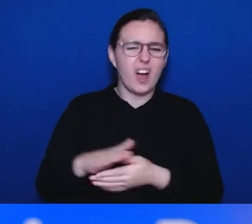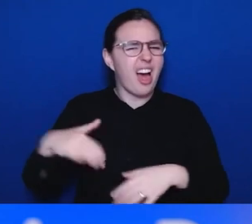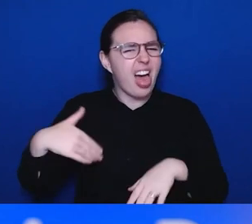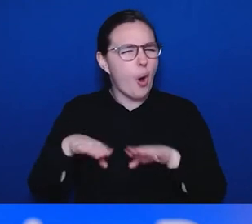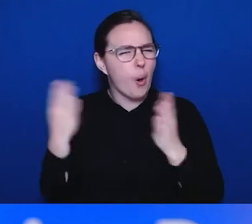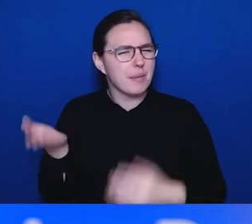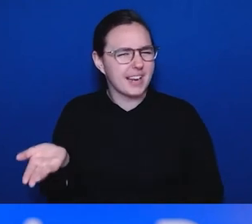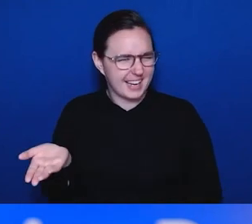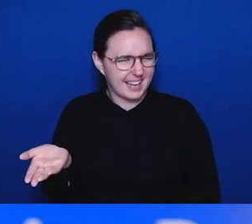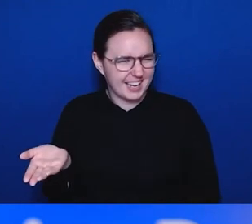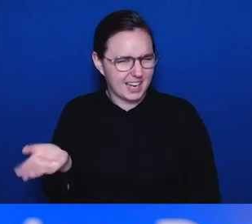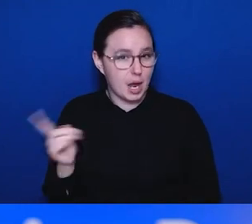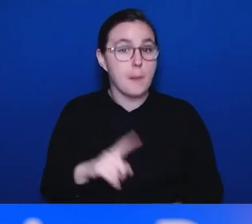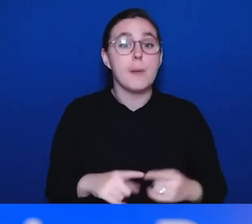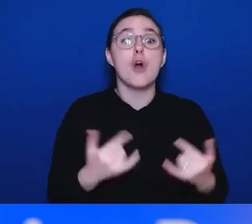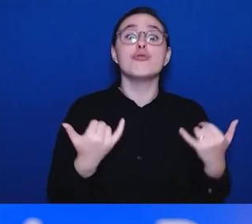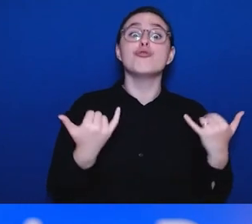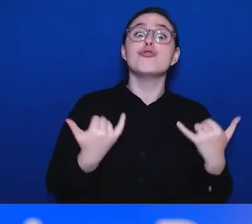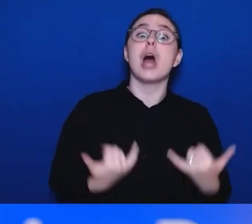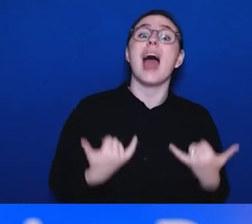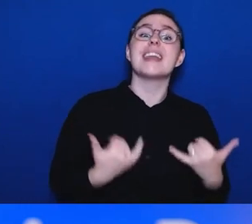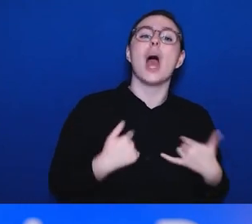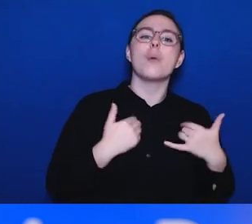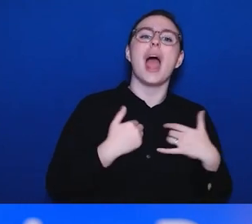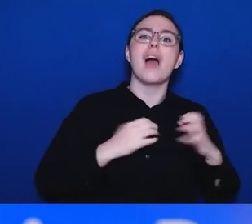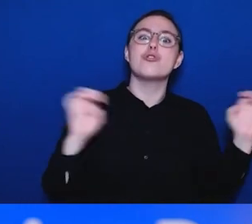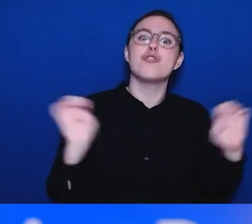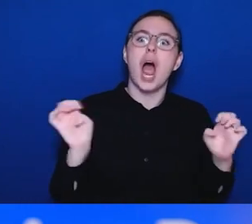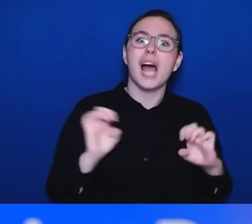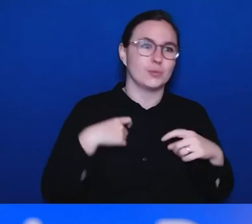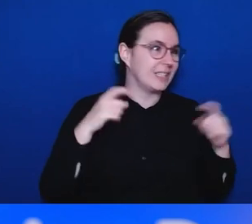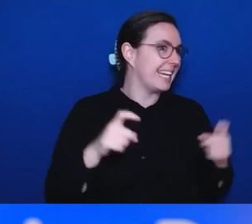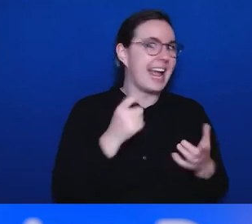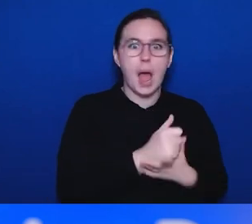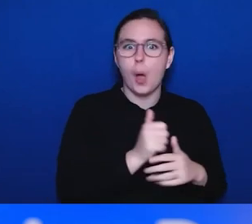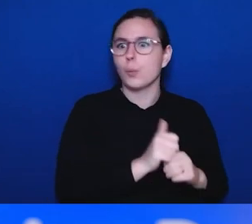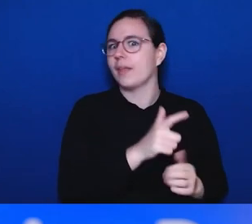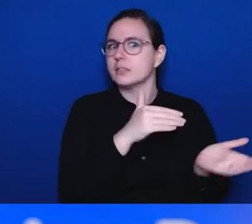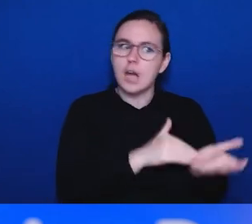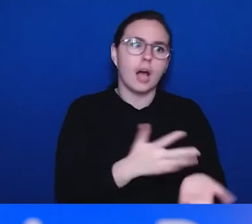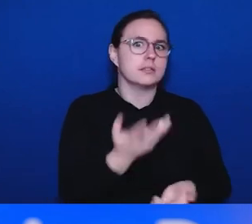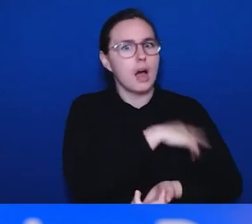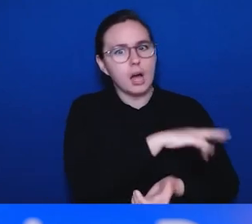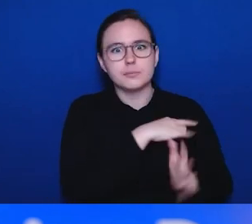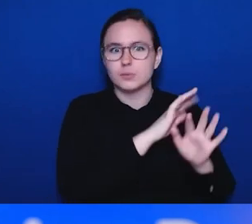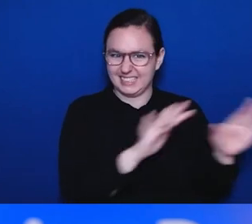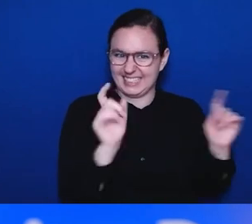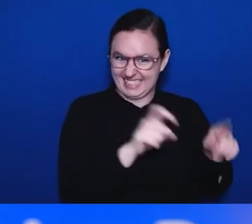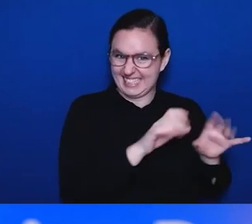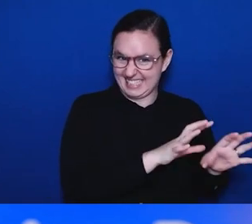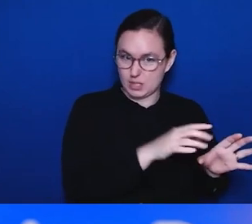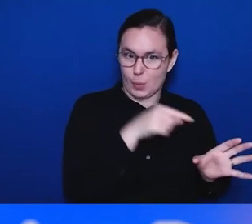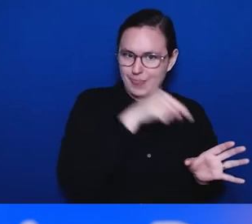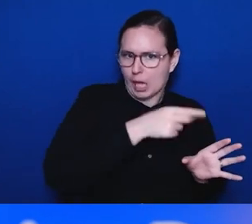clarify. The school's not open yet, and there's a healthcare crisis that British Columbians are facing now. They need support in